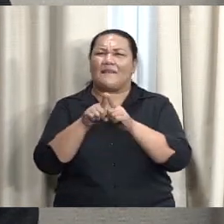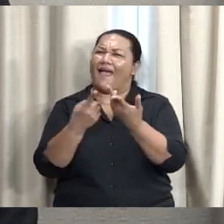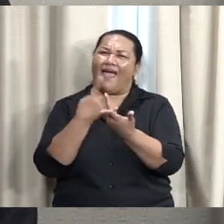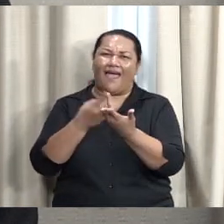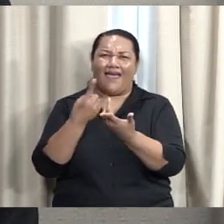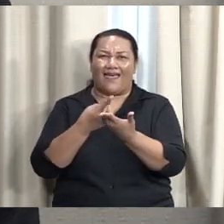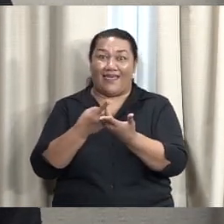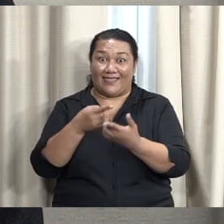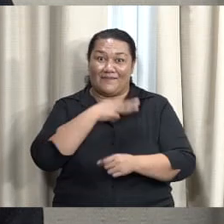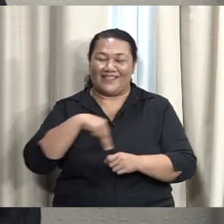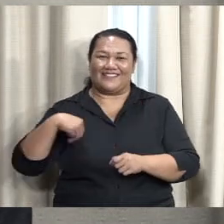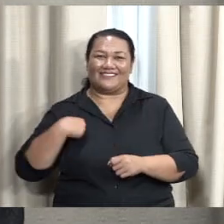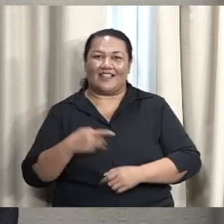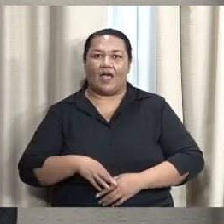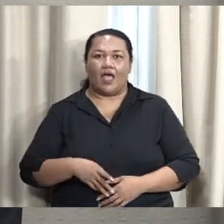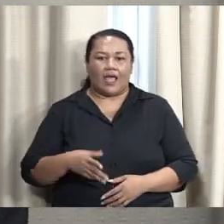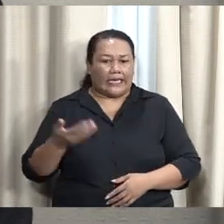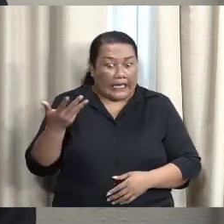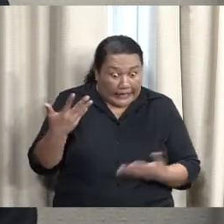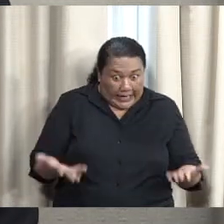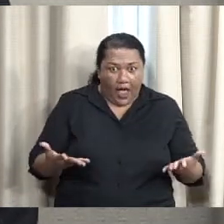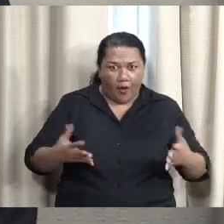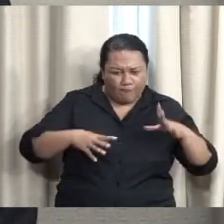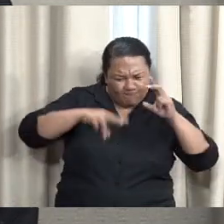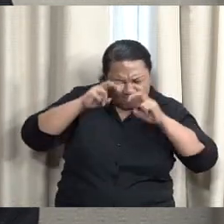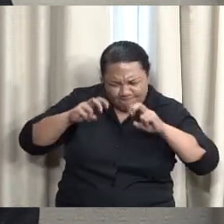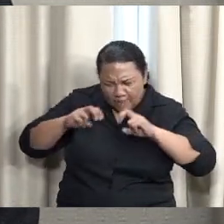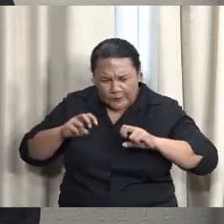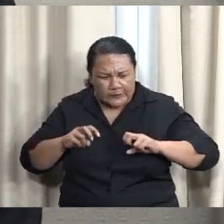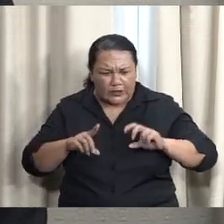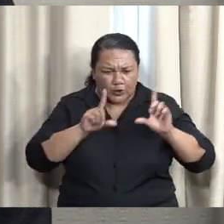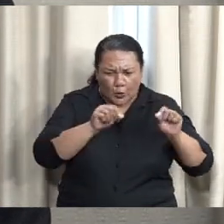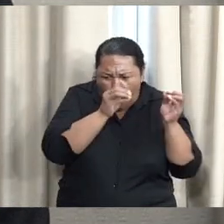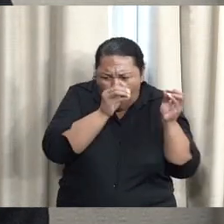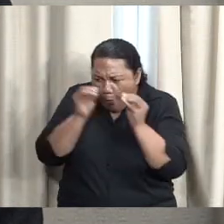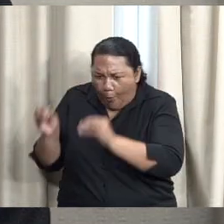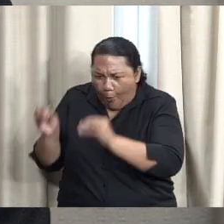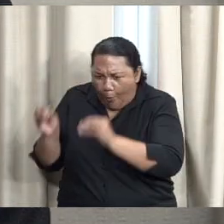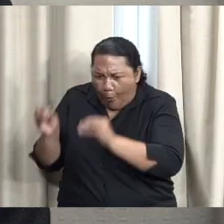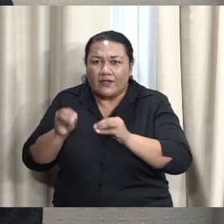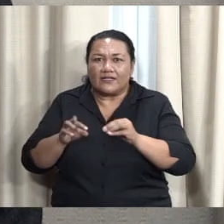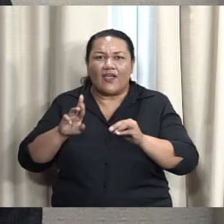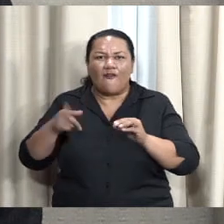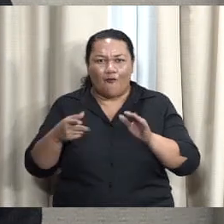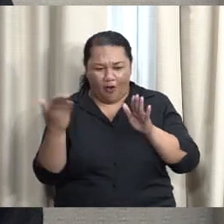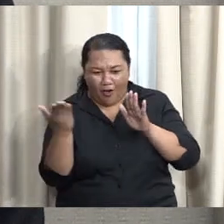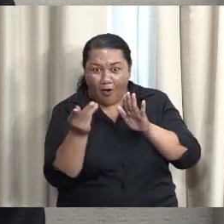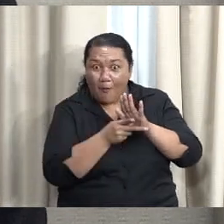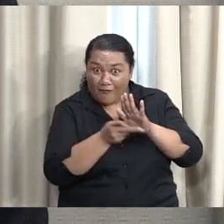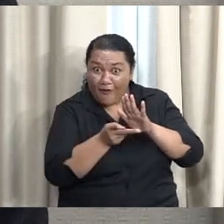stock of where things are in our respective ministries and portfolios.